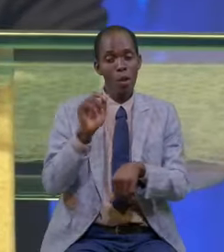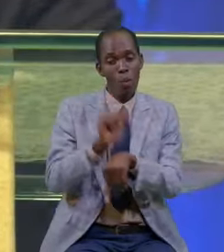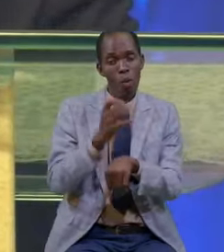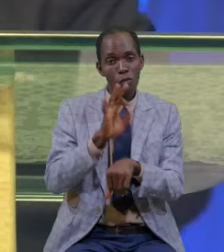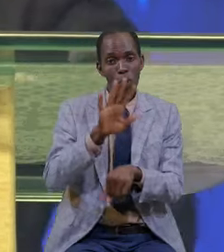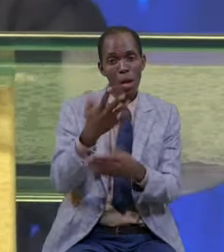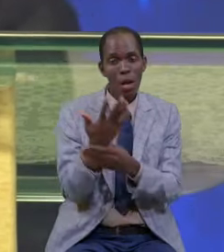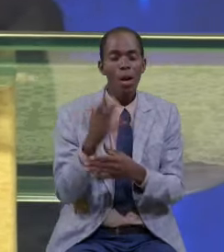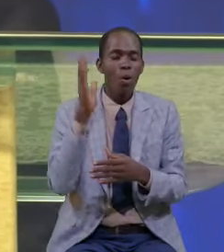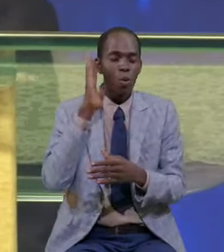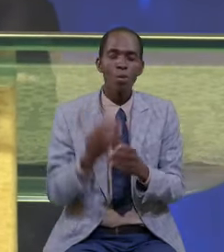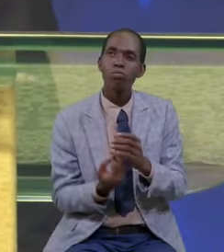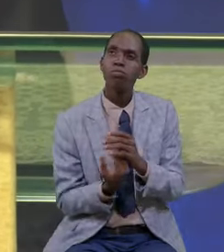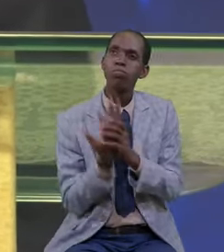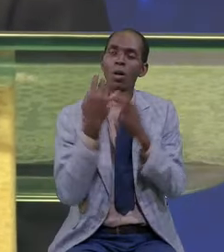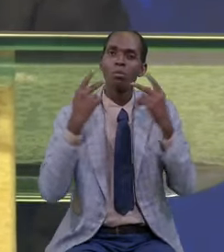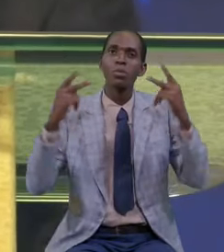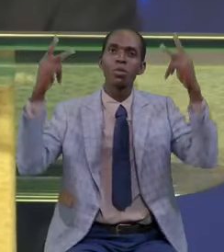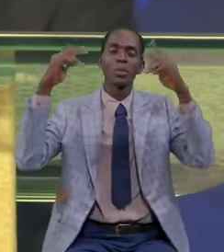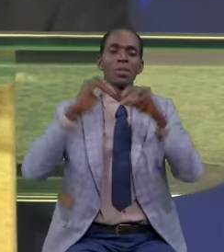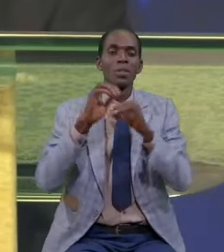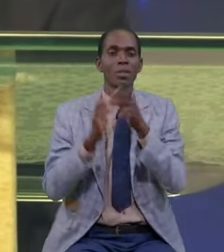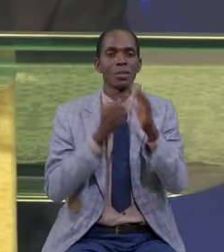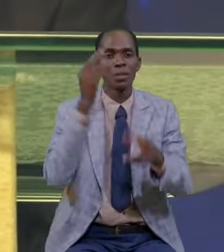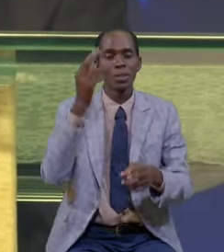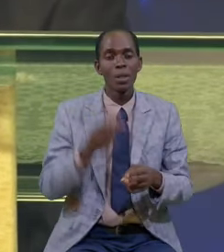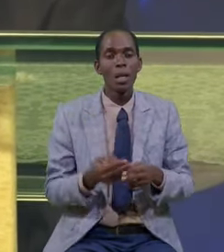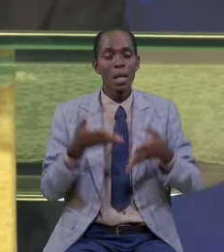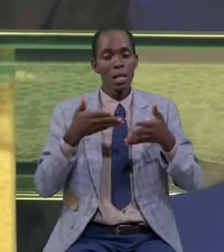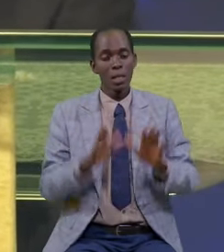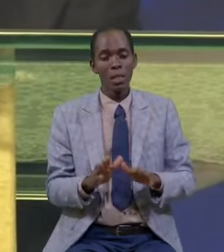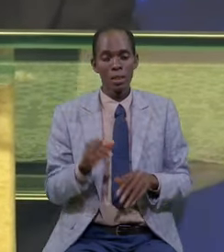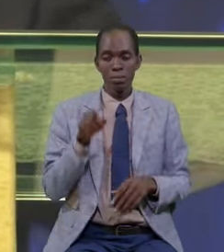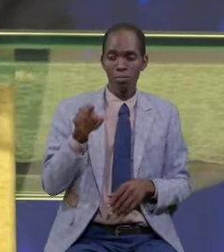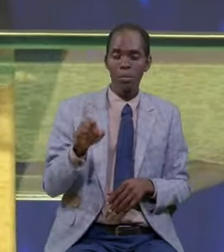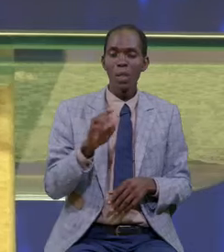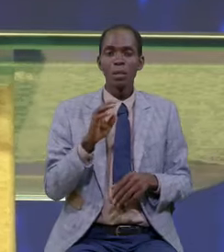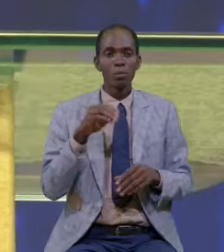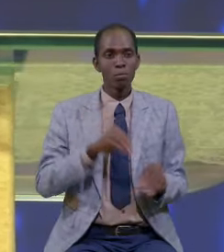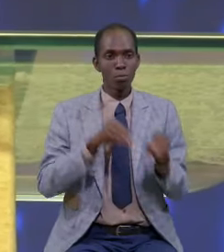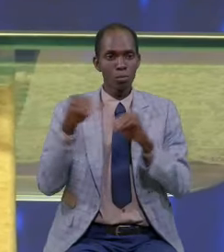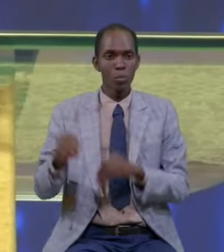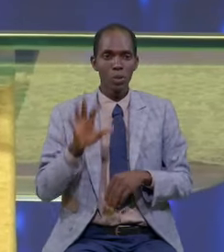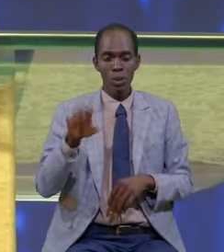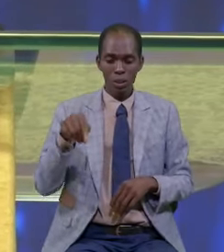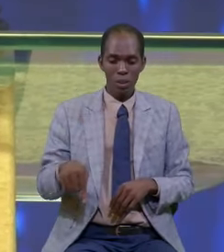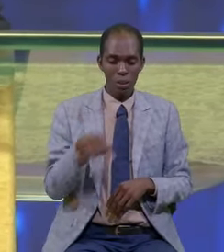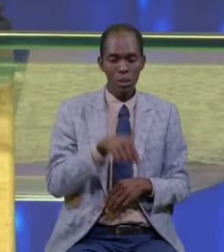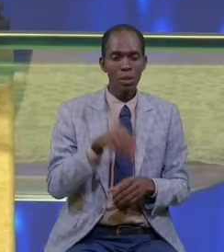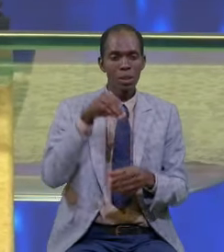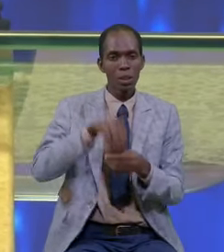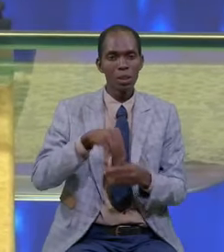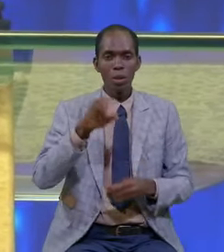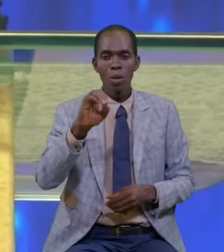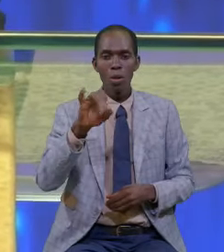and prosper in Jesus' name. Let him dip his foot in oil. Thy